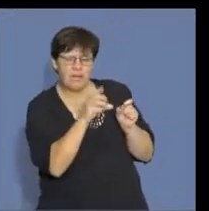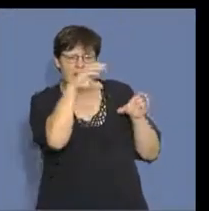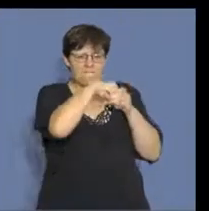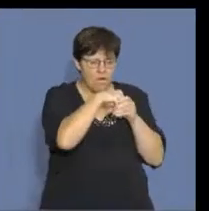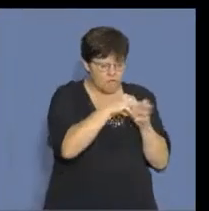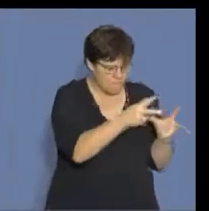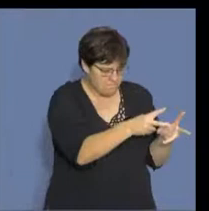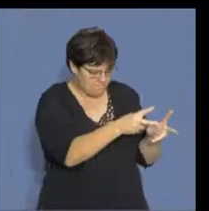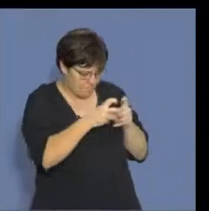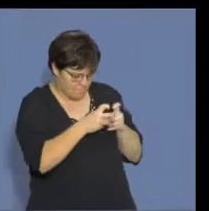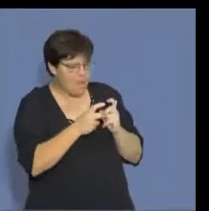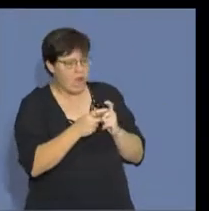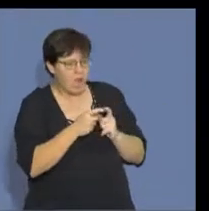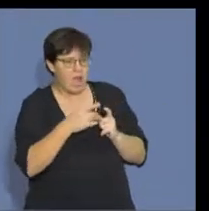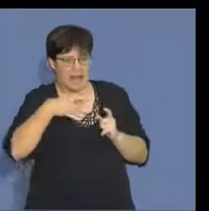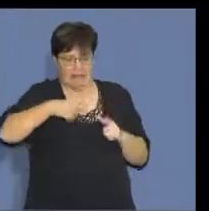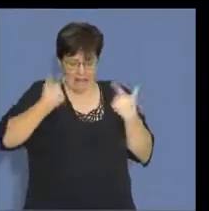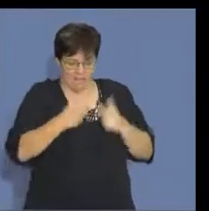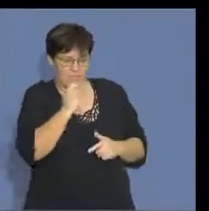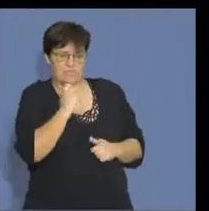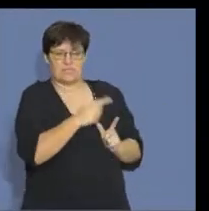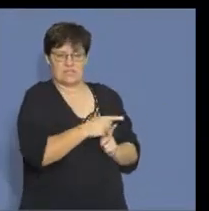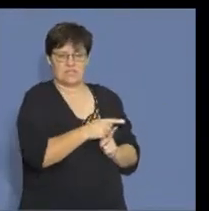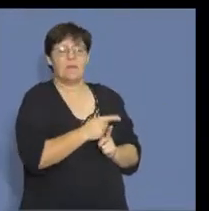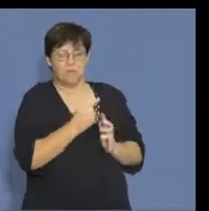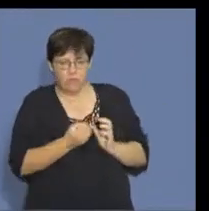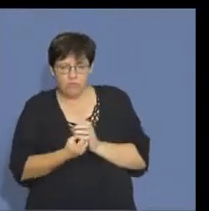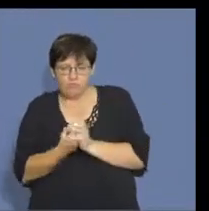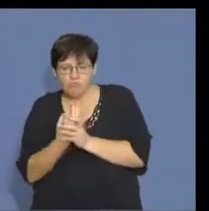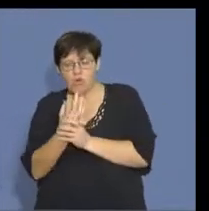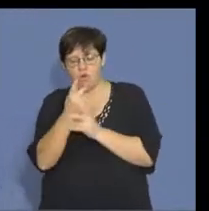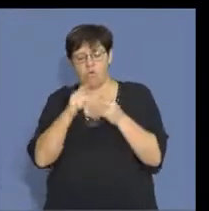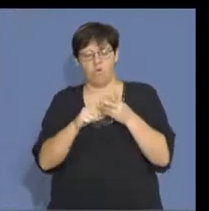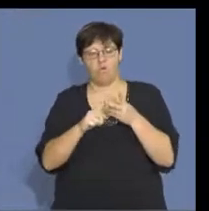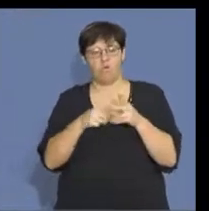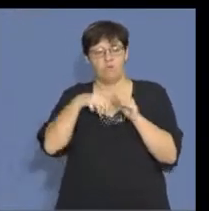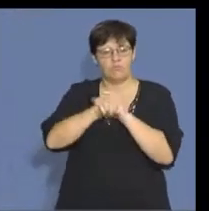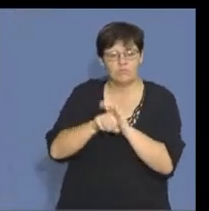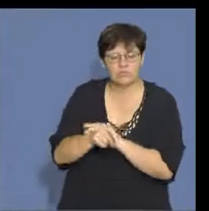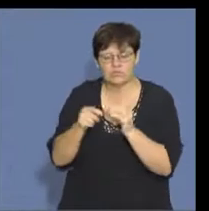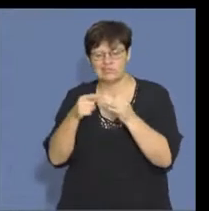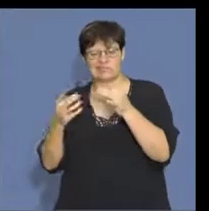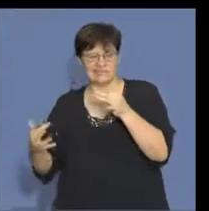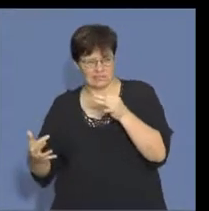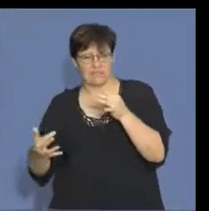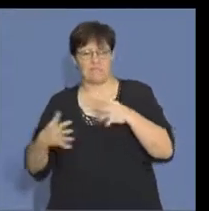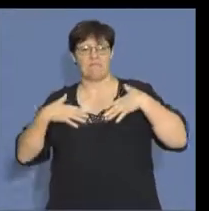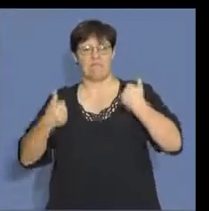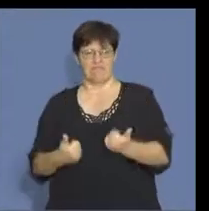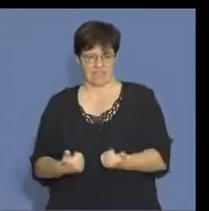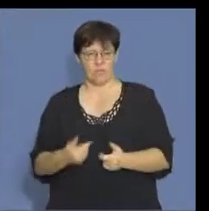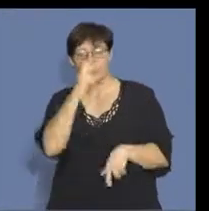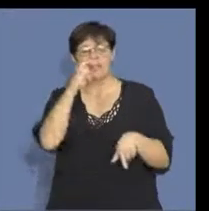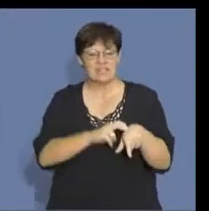important because these are used by living organisms to grow, reproduce, and stay healthy. Again, we need these nutrients.